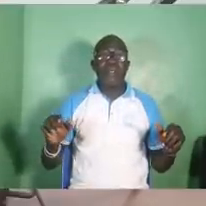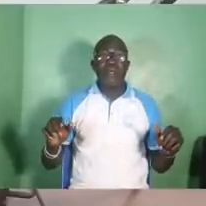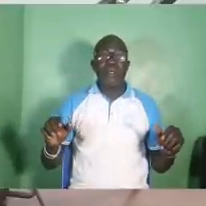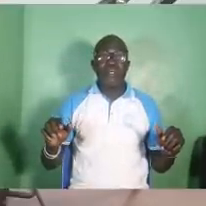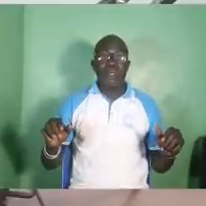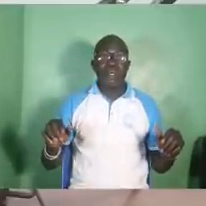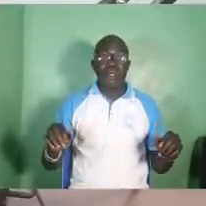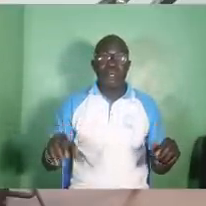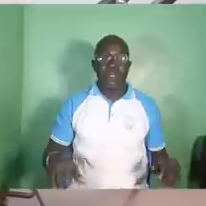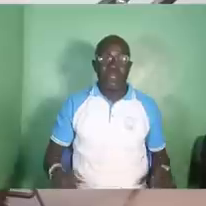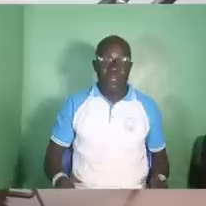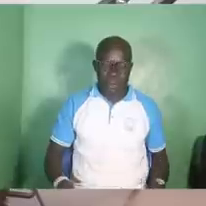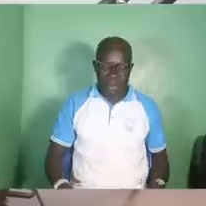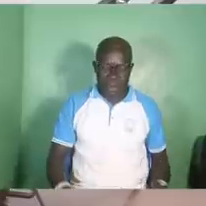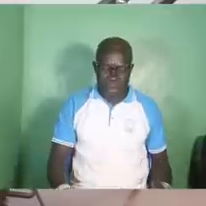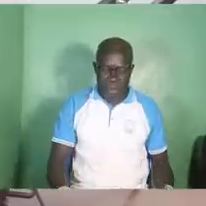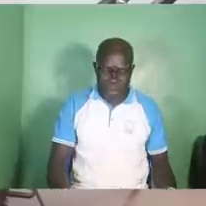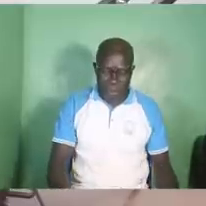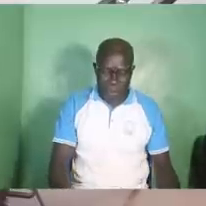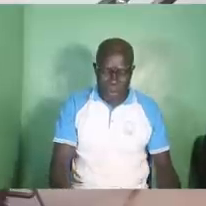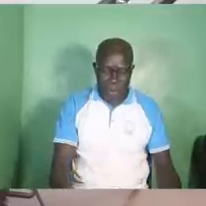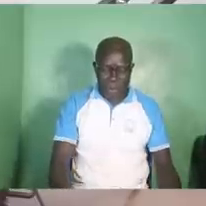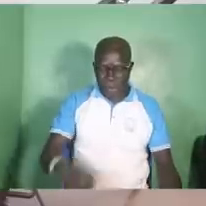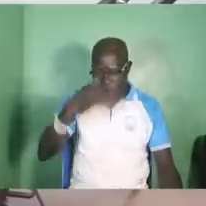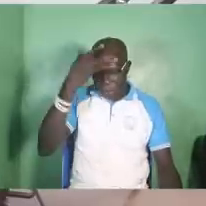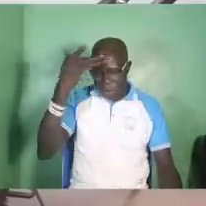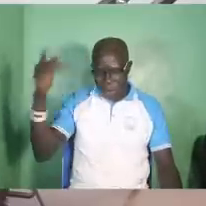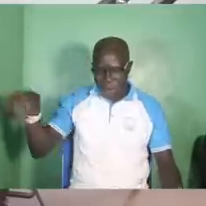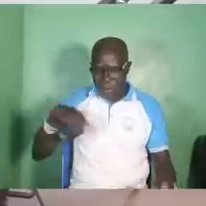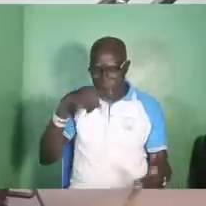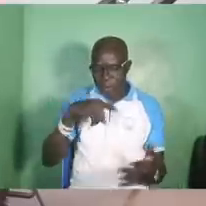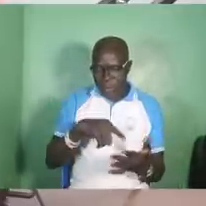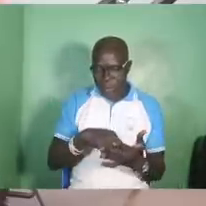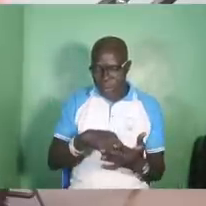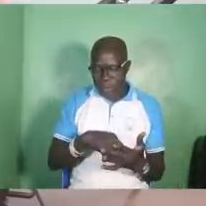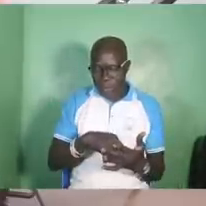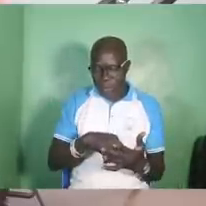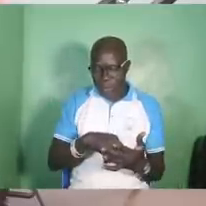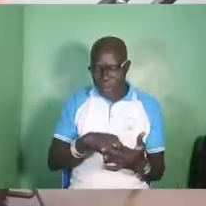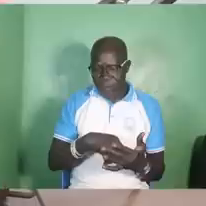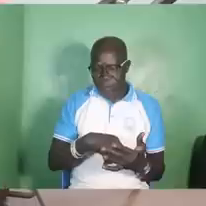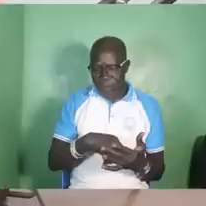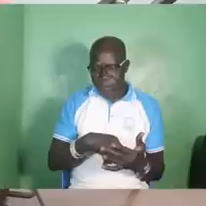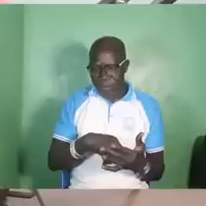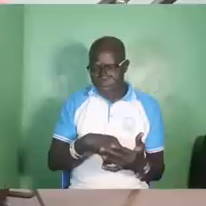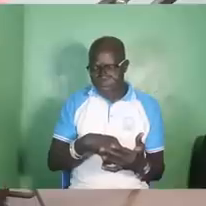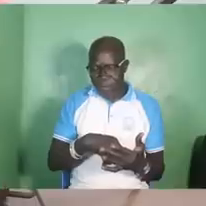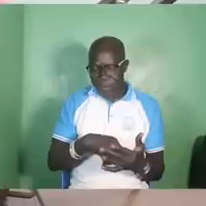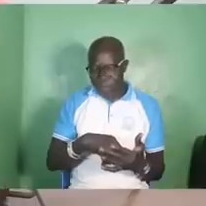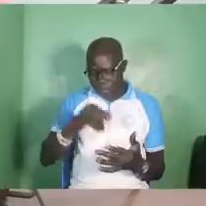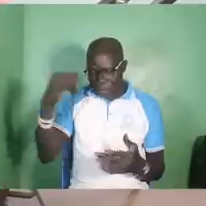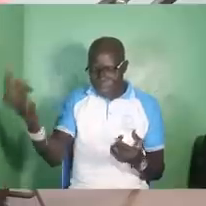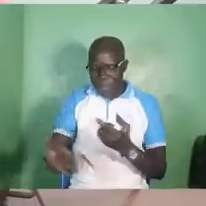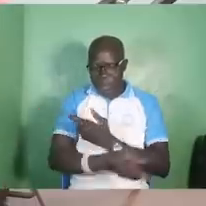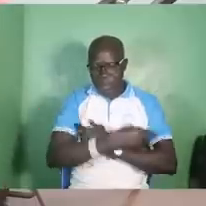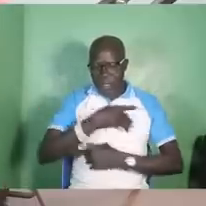Openi yo yo risi. Netori na. Because of this. Ni ayajo ojo oni ojo karun. In a